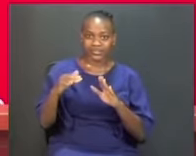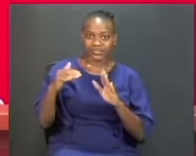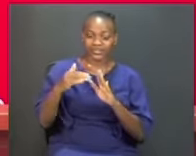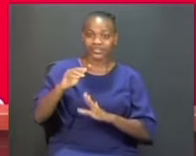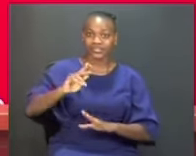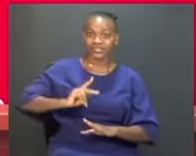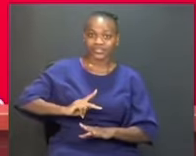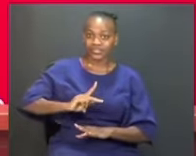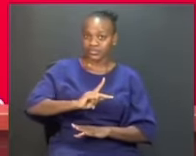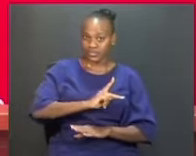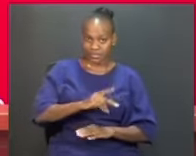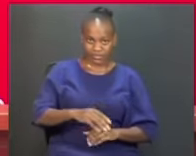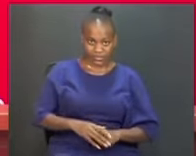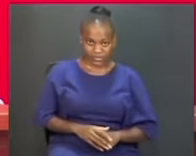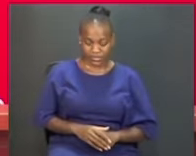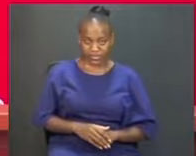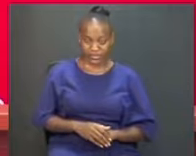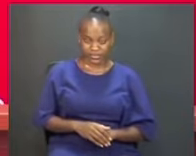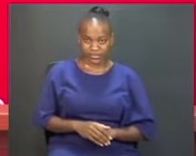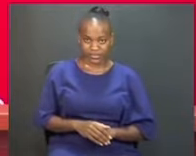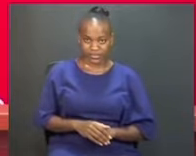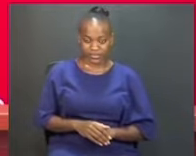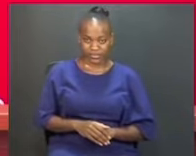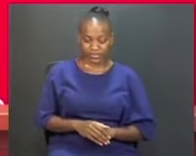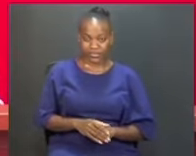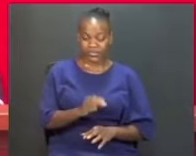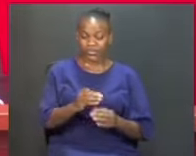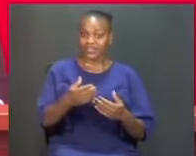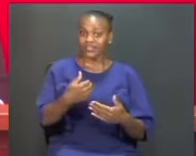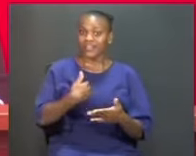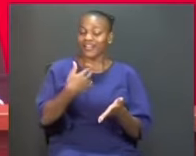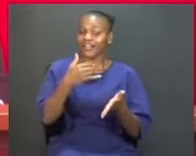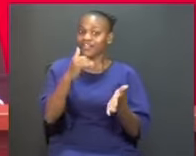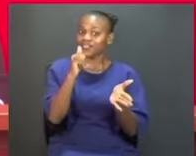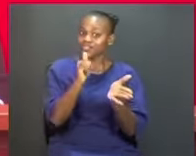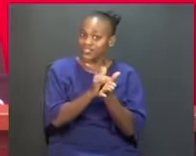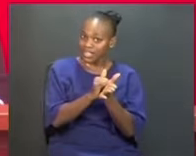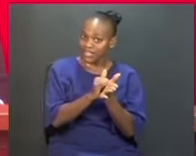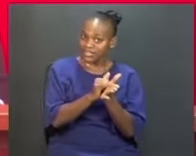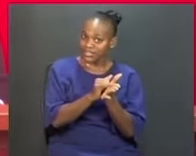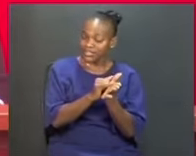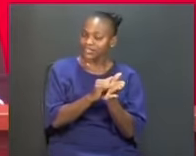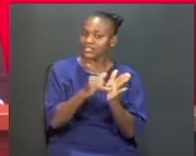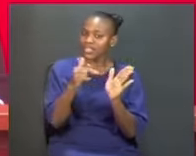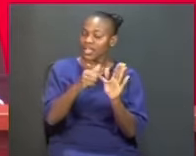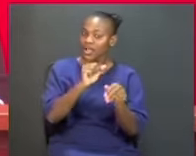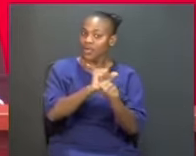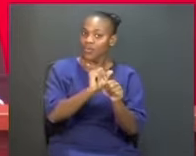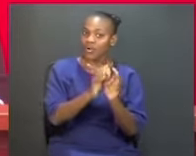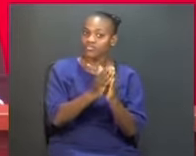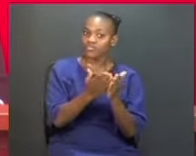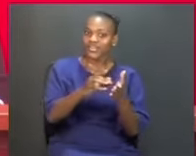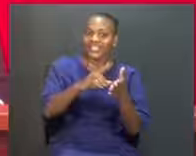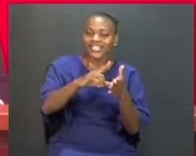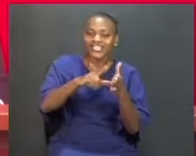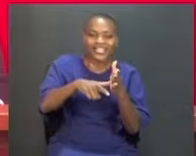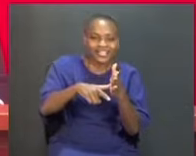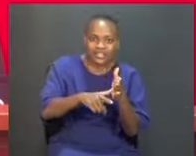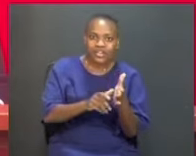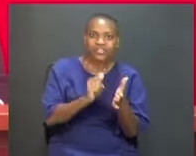Parliament. If we had the item on the order paper, then there will be no